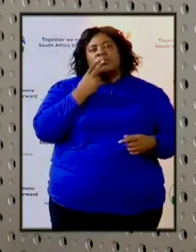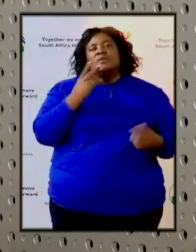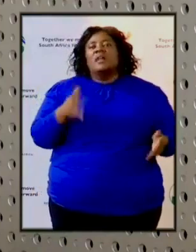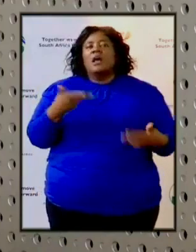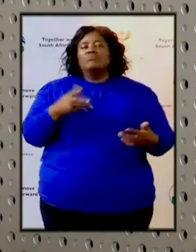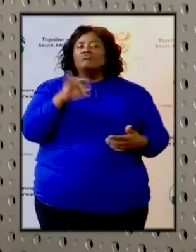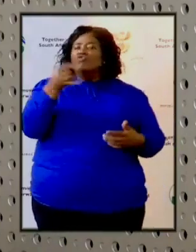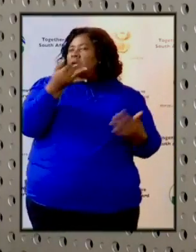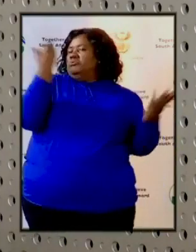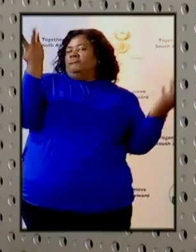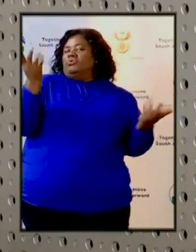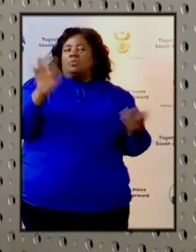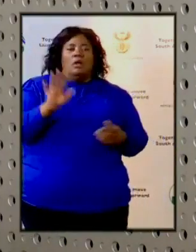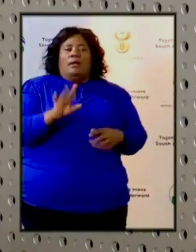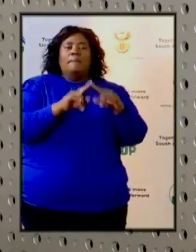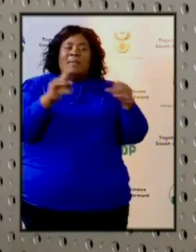it's science.